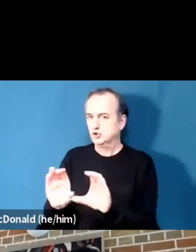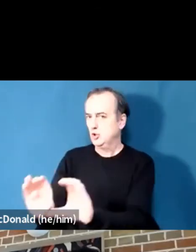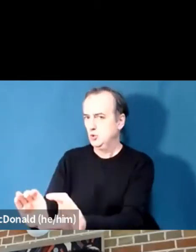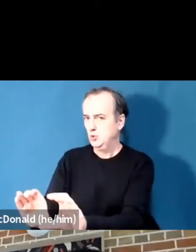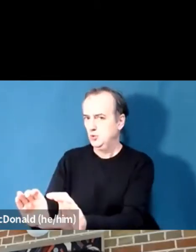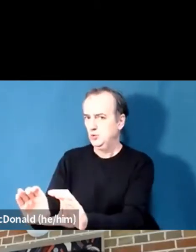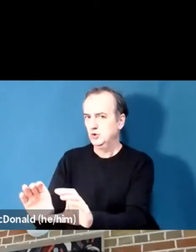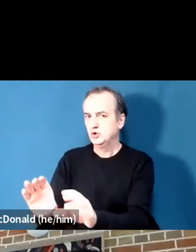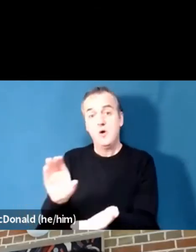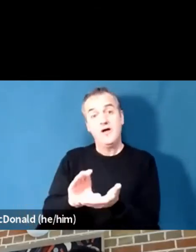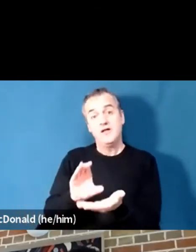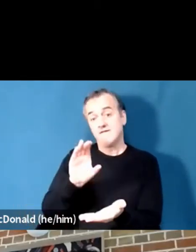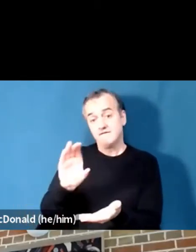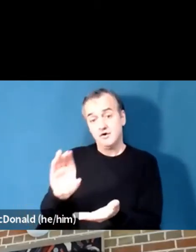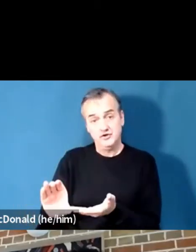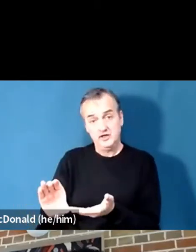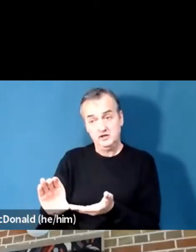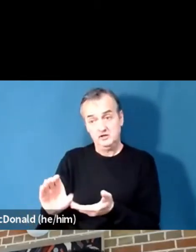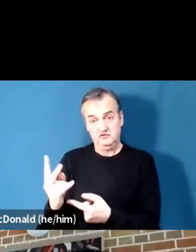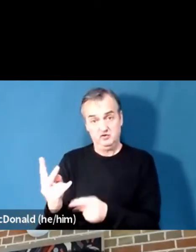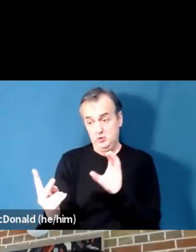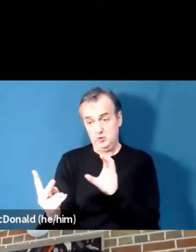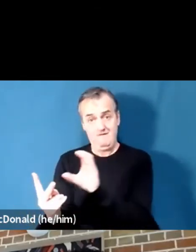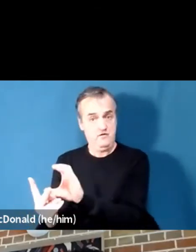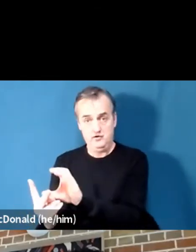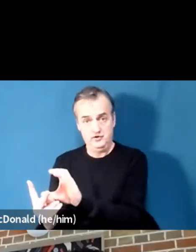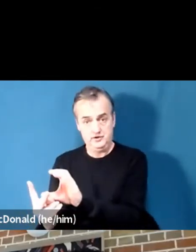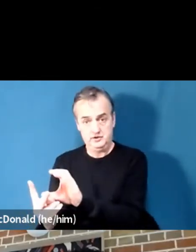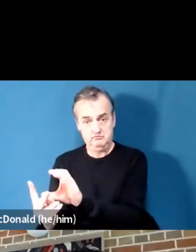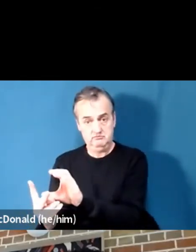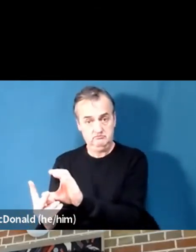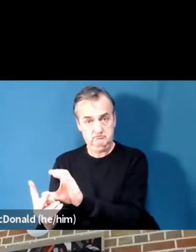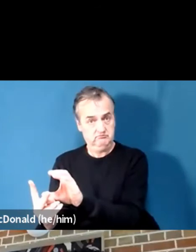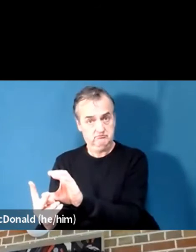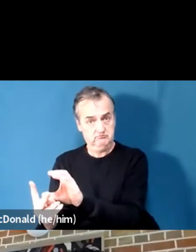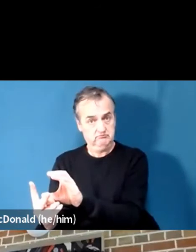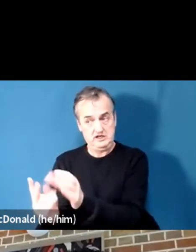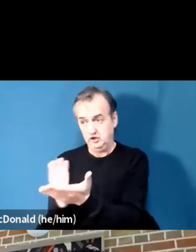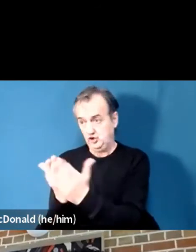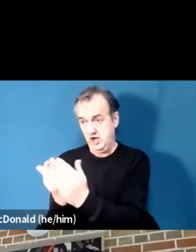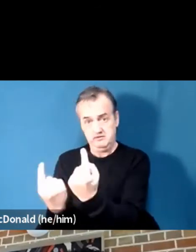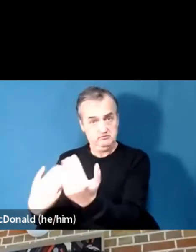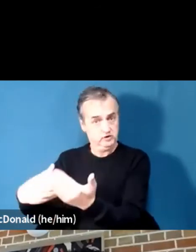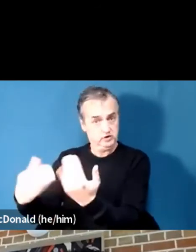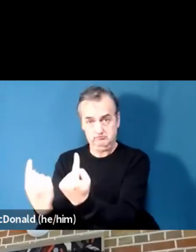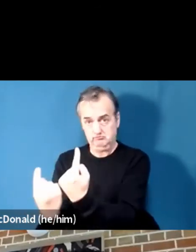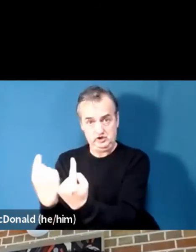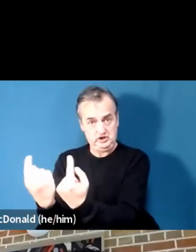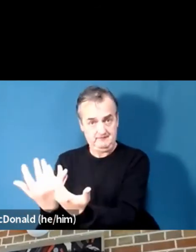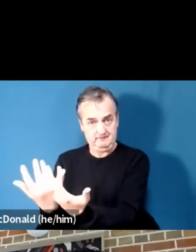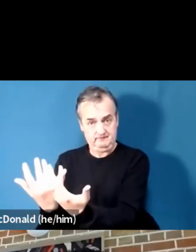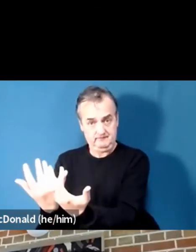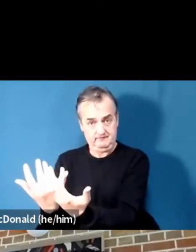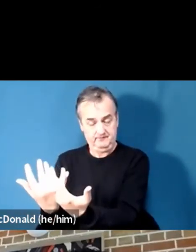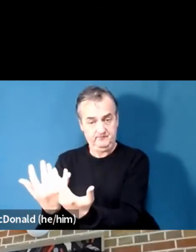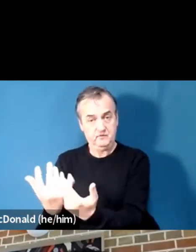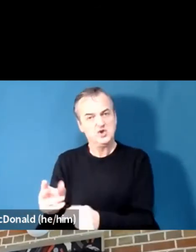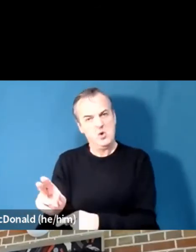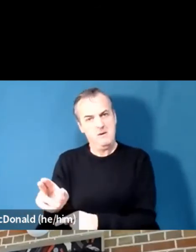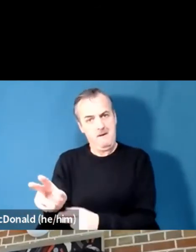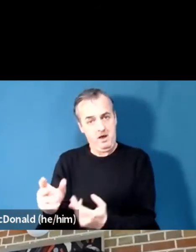that would be split between the two of you. That process would be the two of you going on that to write something as a pair.